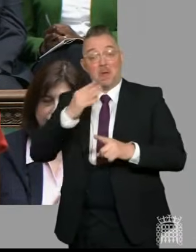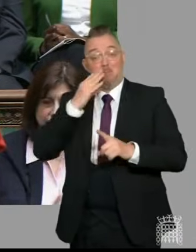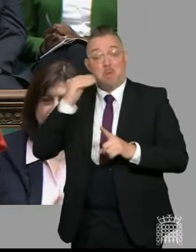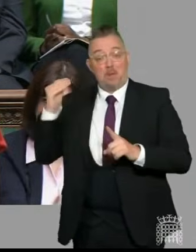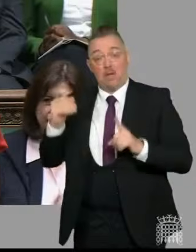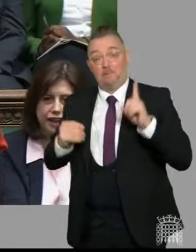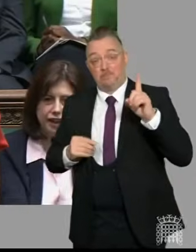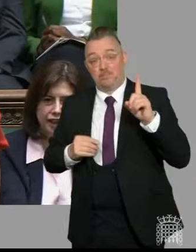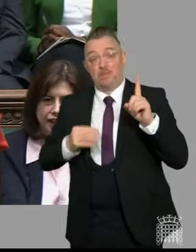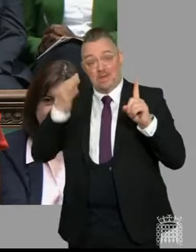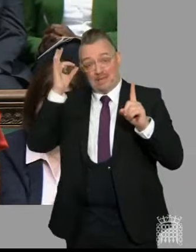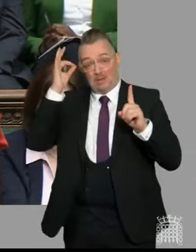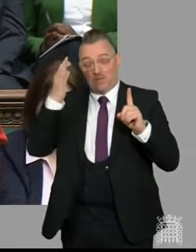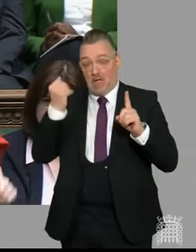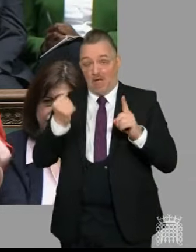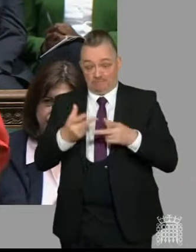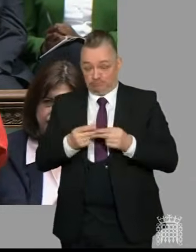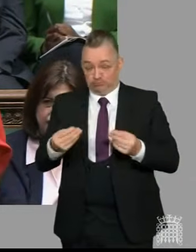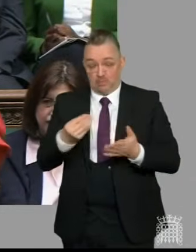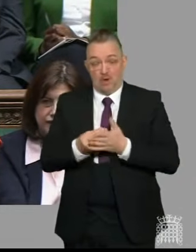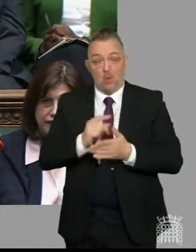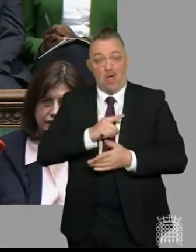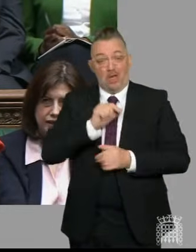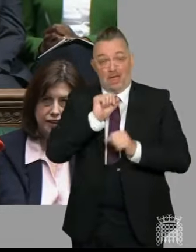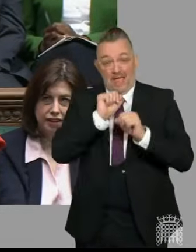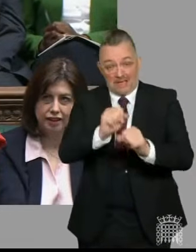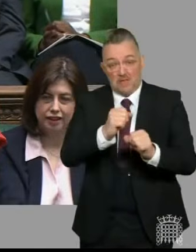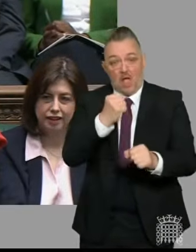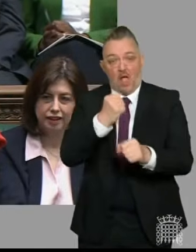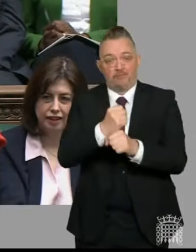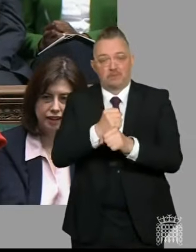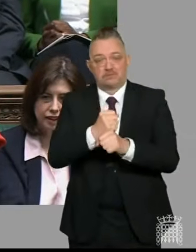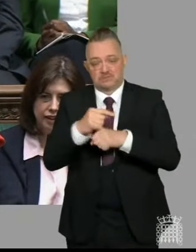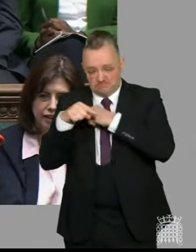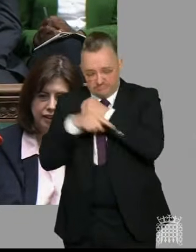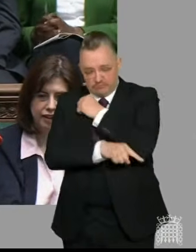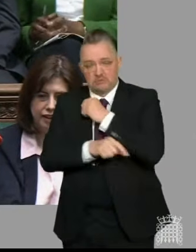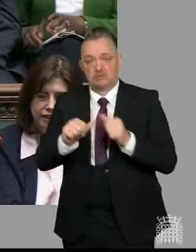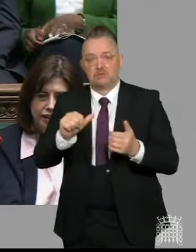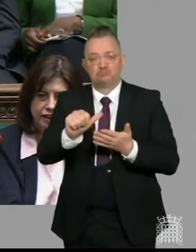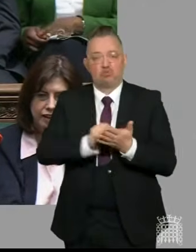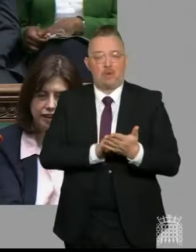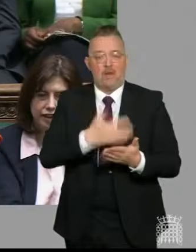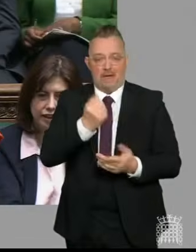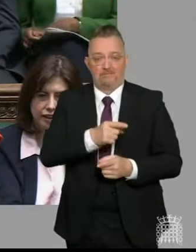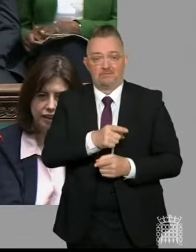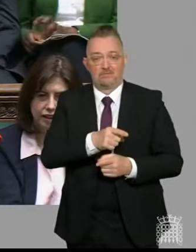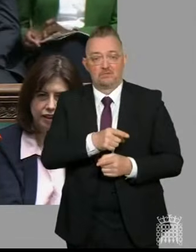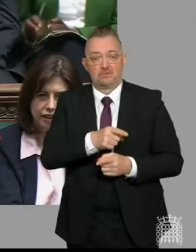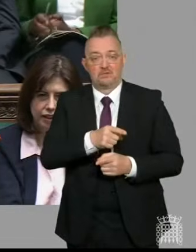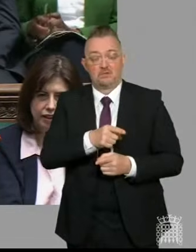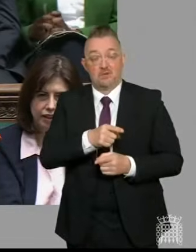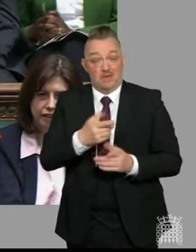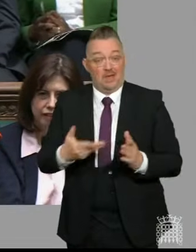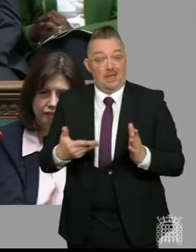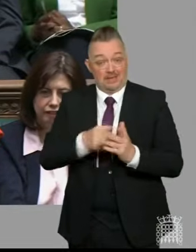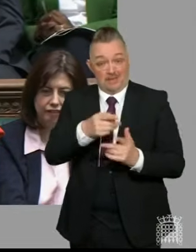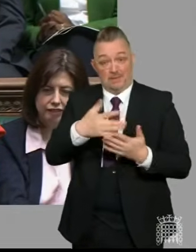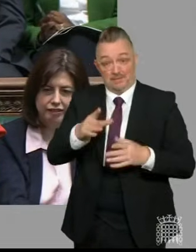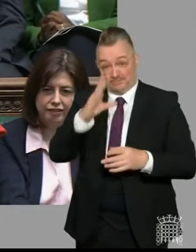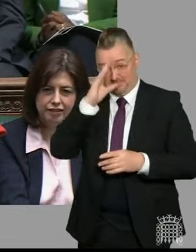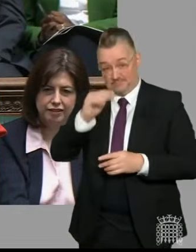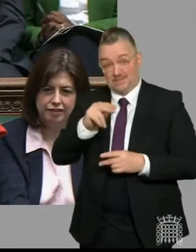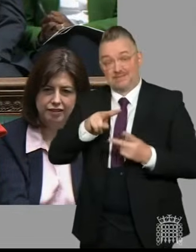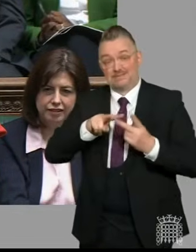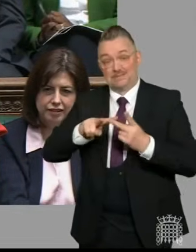government's austerity programme. And I would also warn the Deputy Prime Minister that Tory councils have also